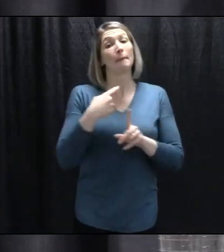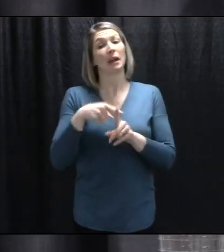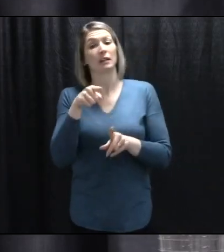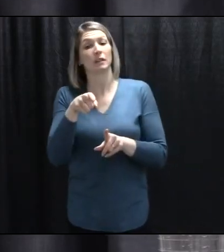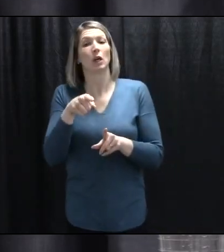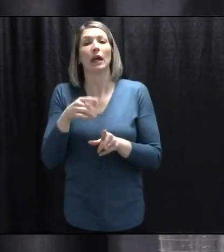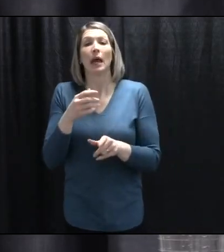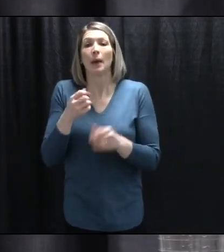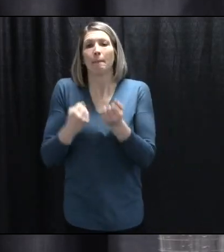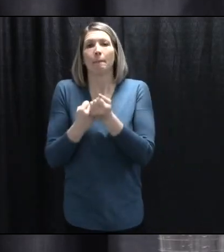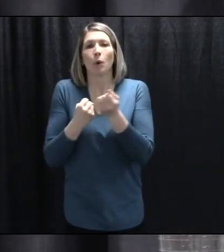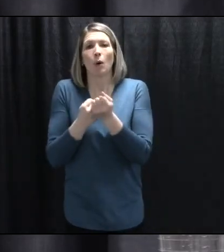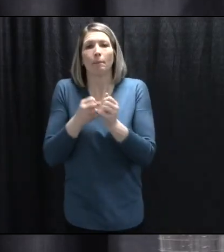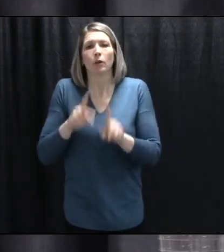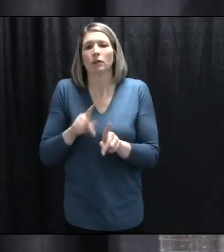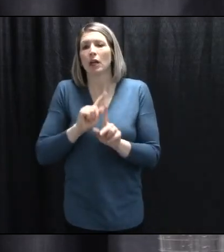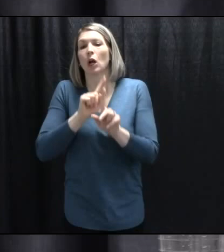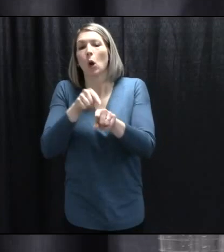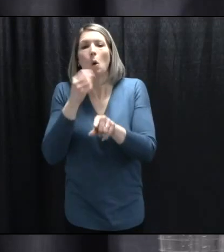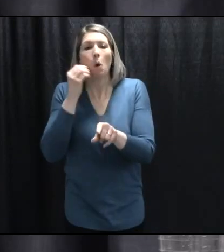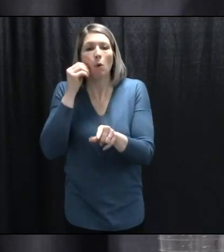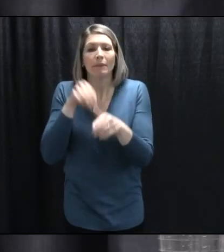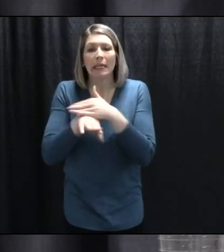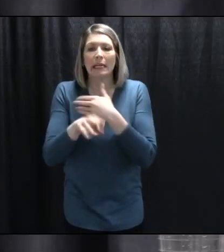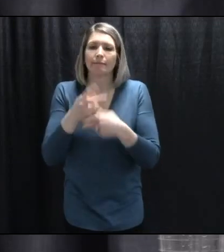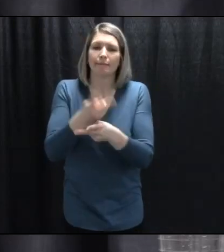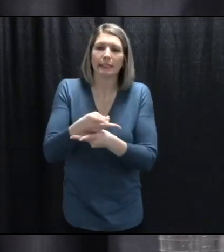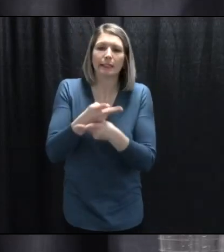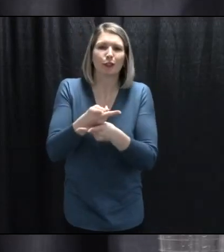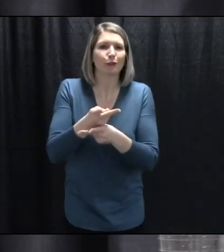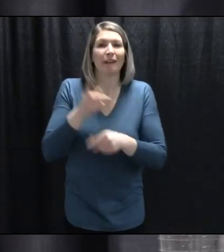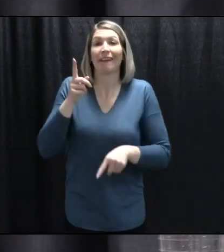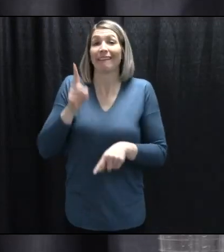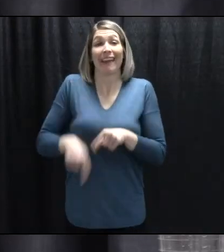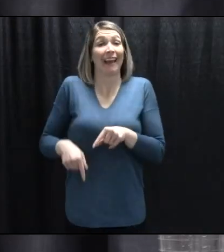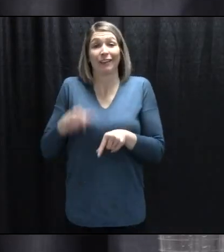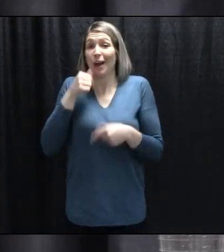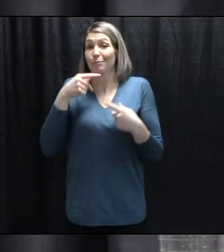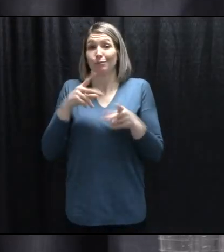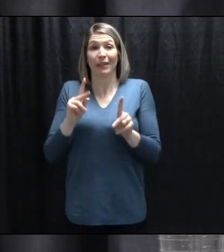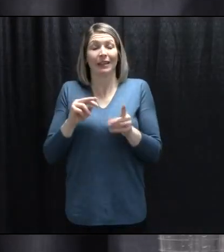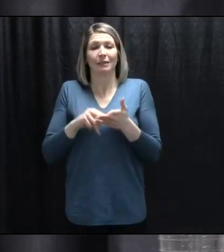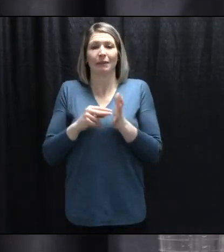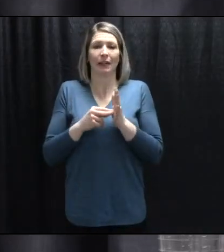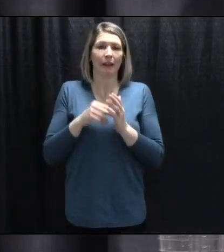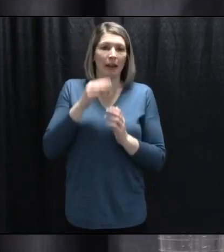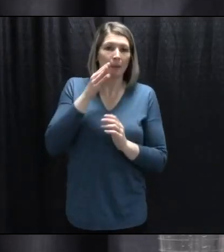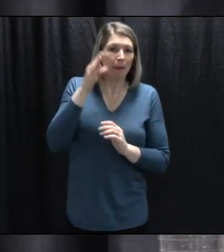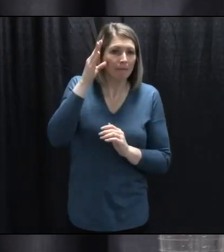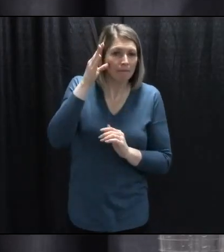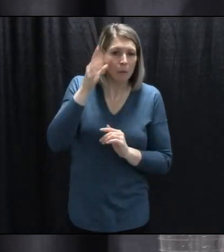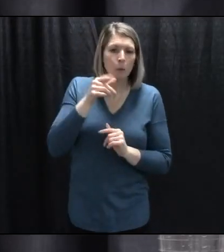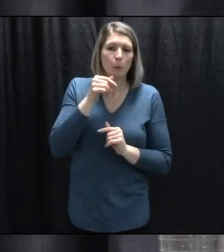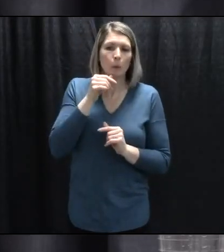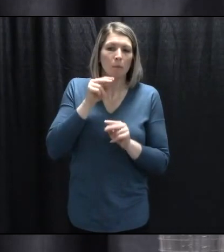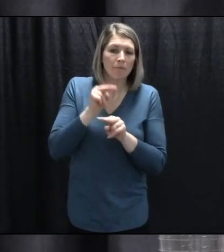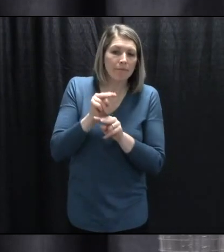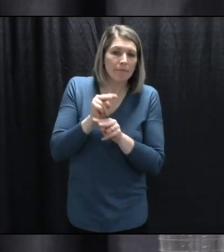that would be an additional stressor on that system and begs a whole series of questions which are